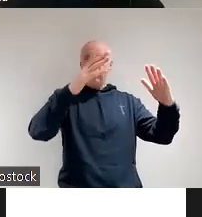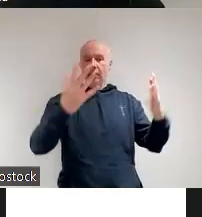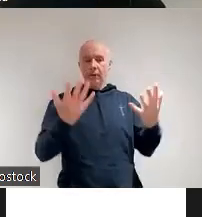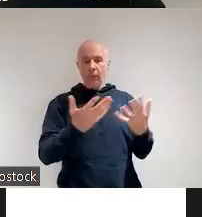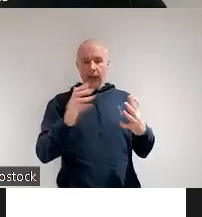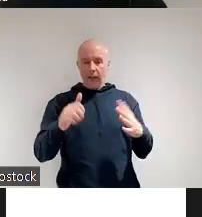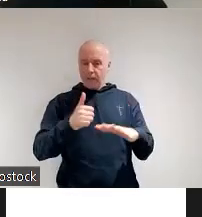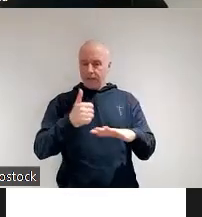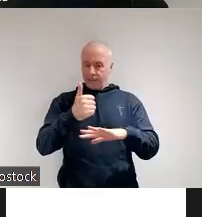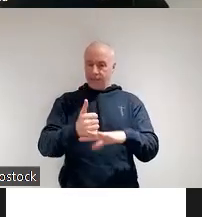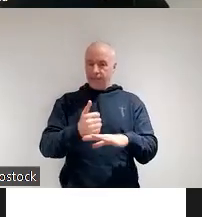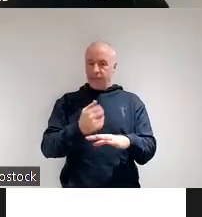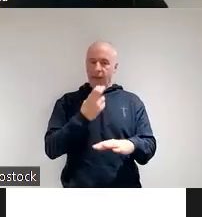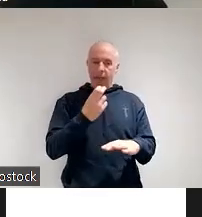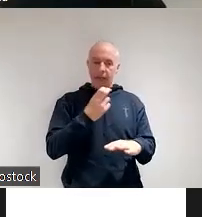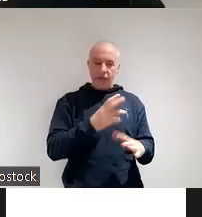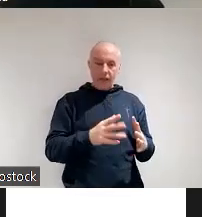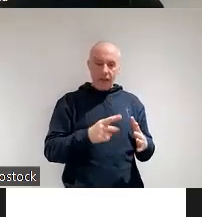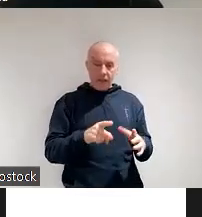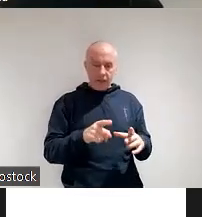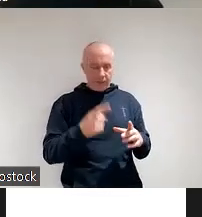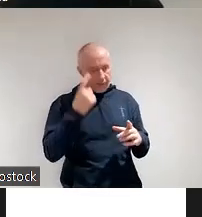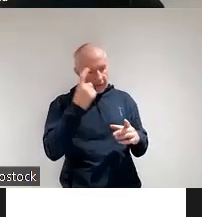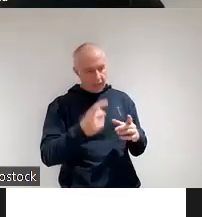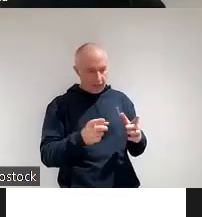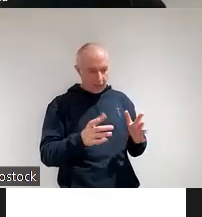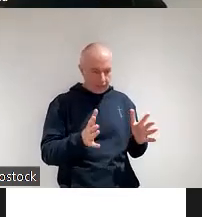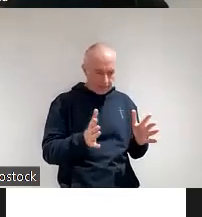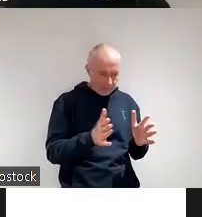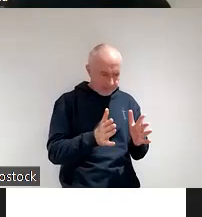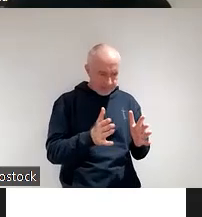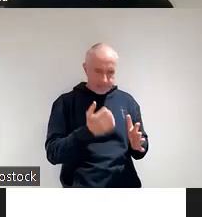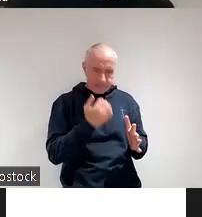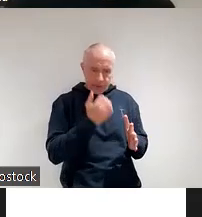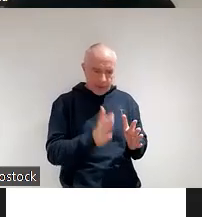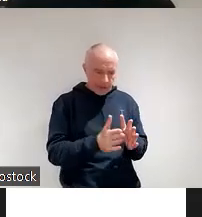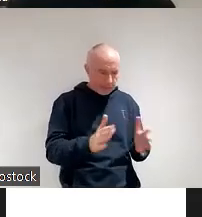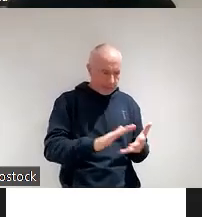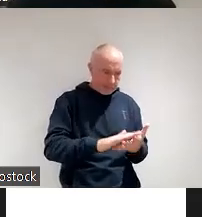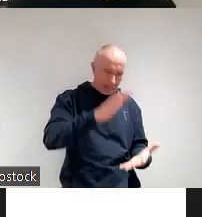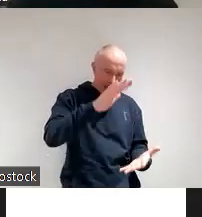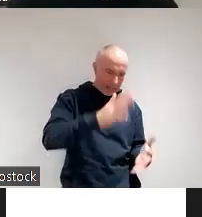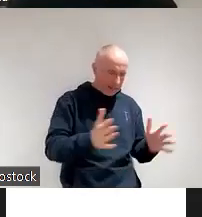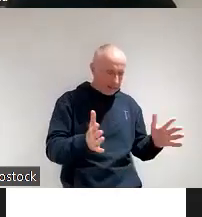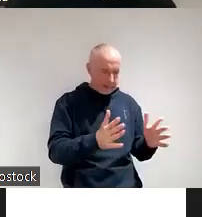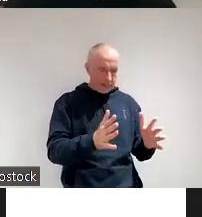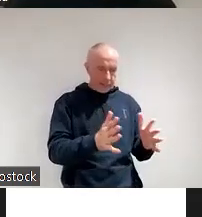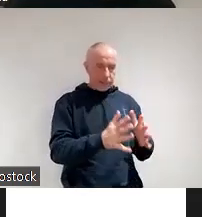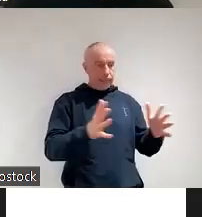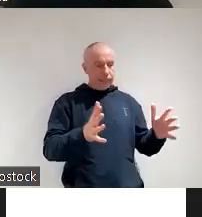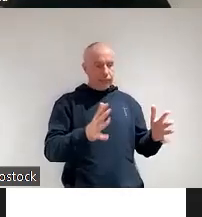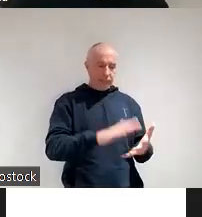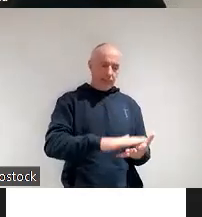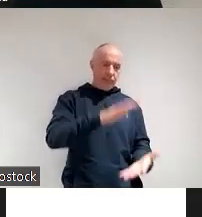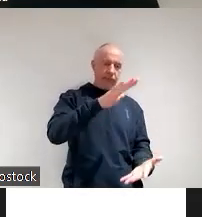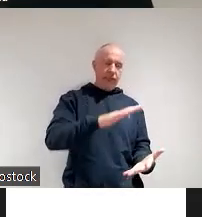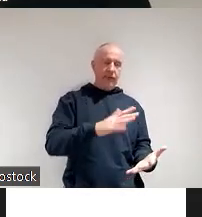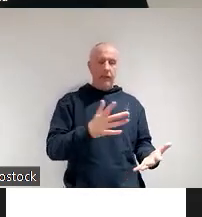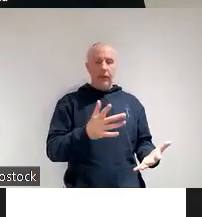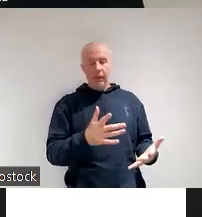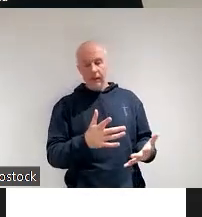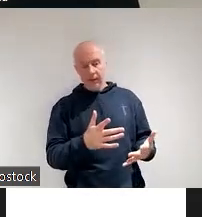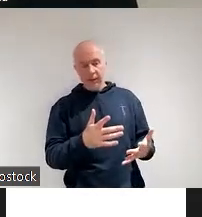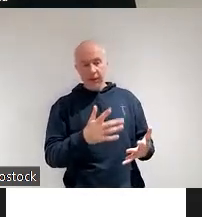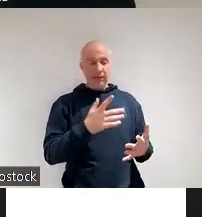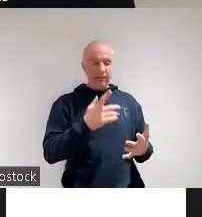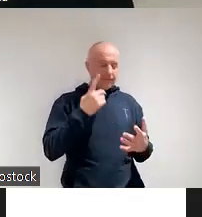battery. And then also you have to size them carefully as well, because you don't want to oversize them and end up with economic problems, but you